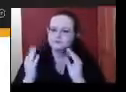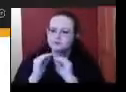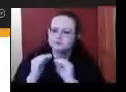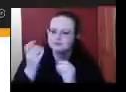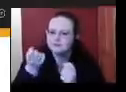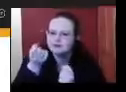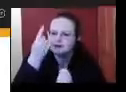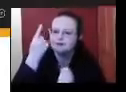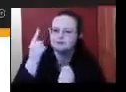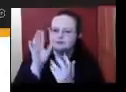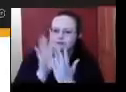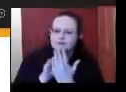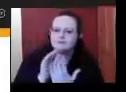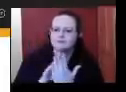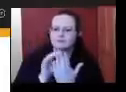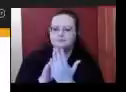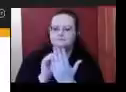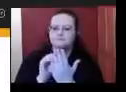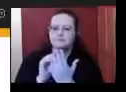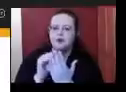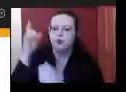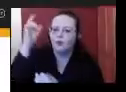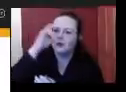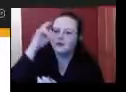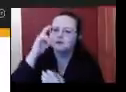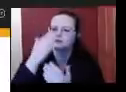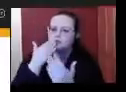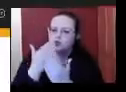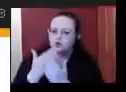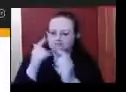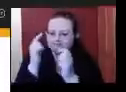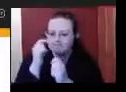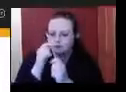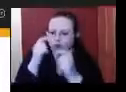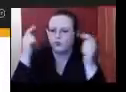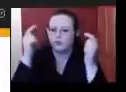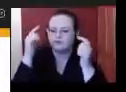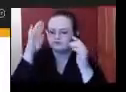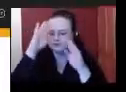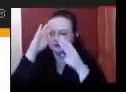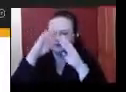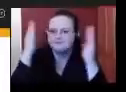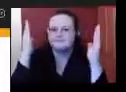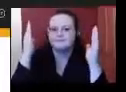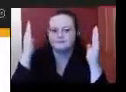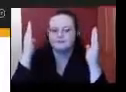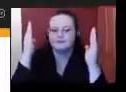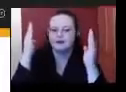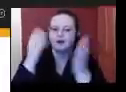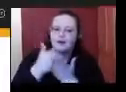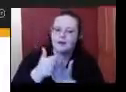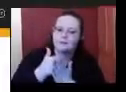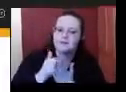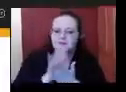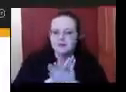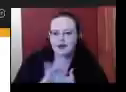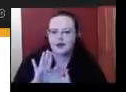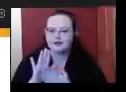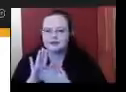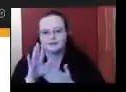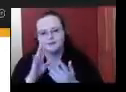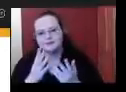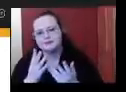understanding, into grown wisdom and goodness. Help us to be kind and gentle to those entrusted to our